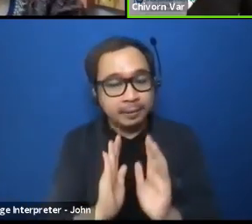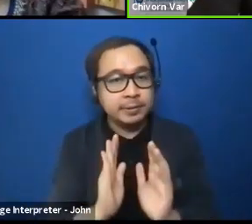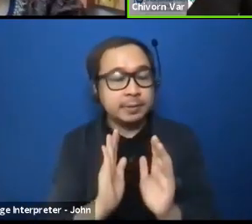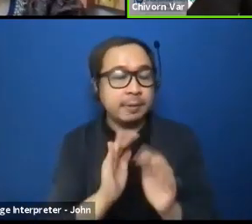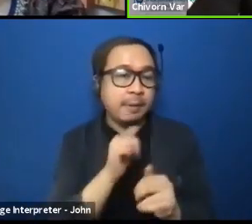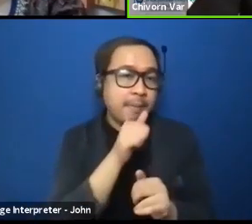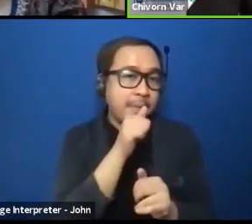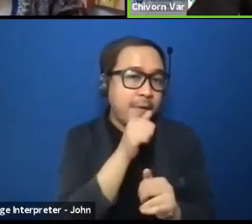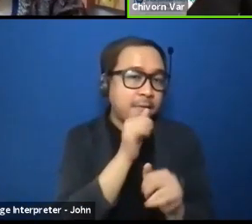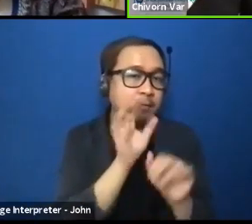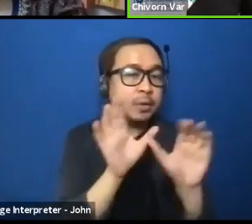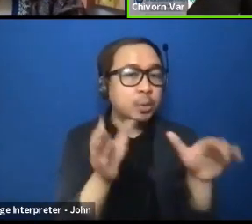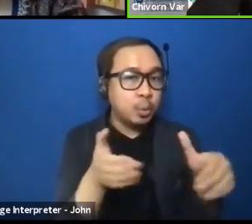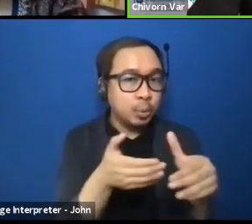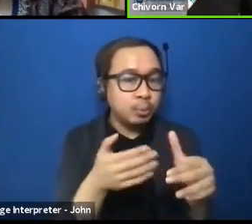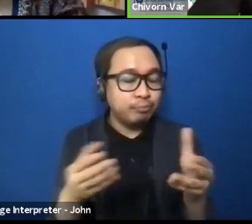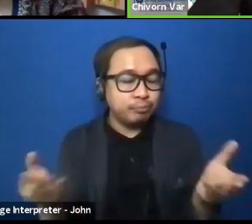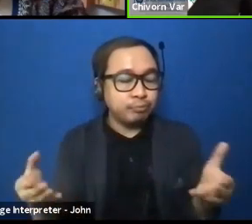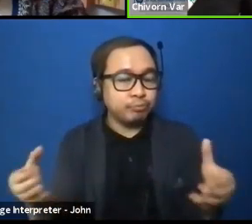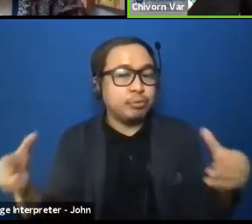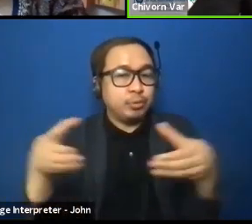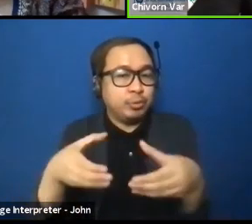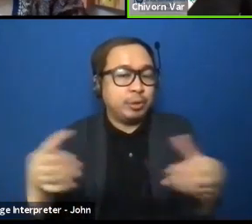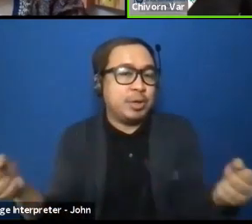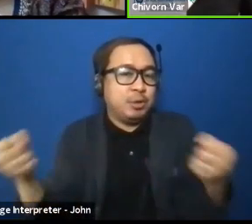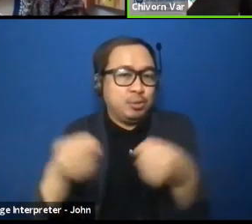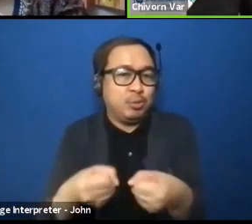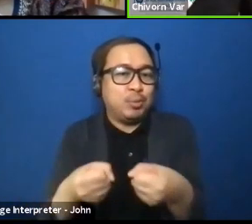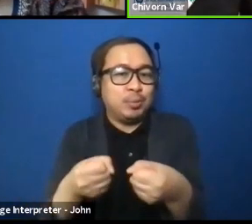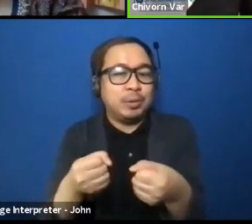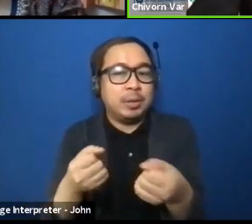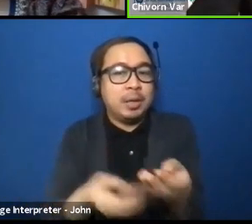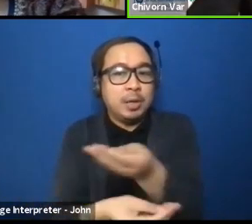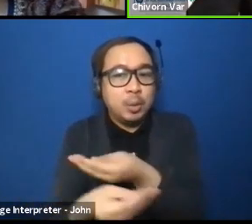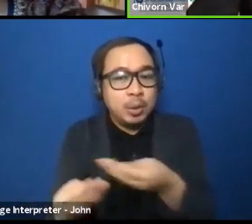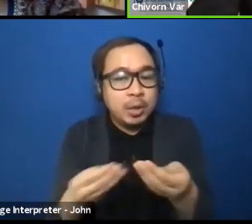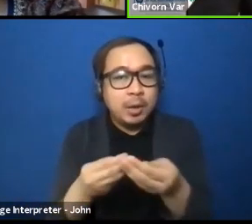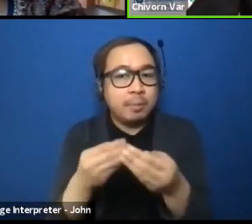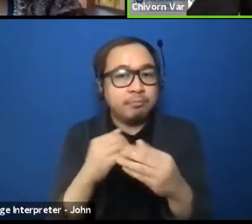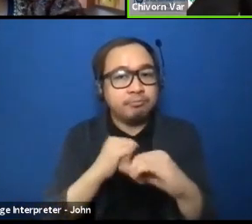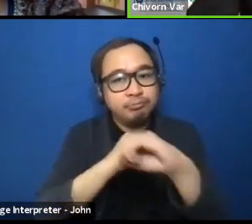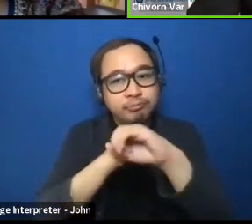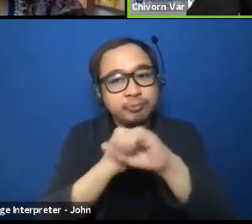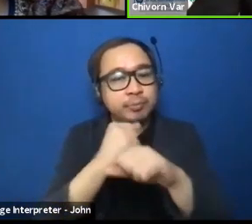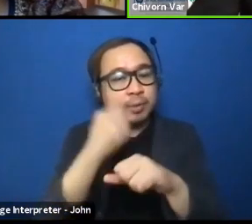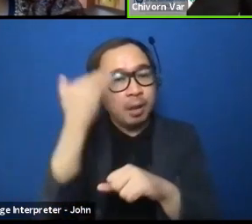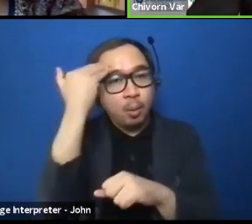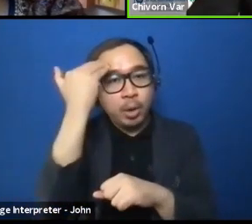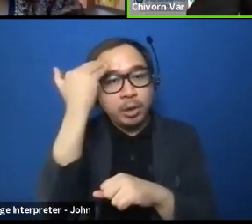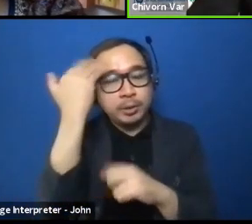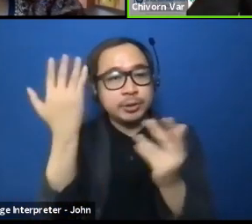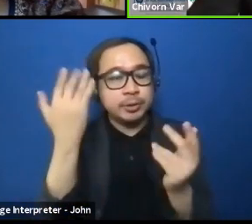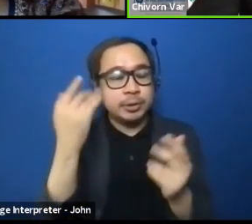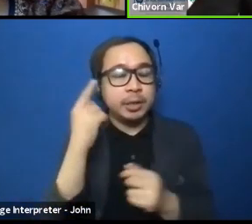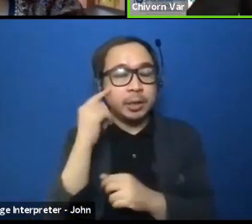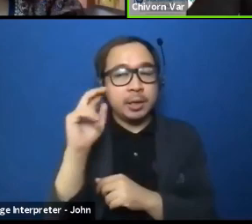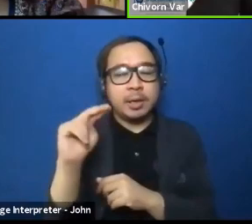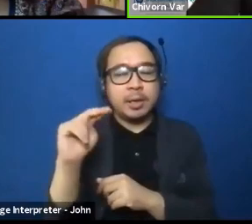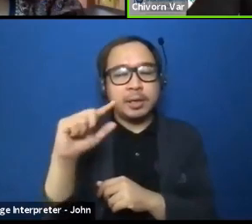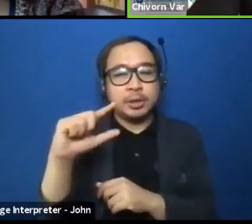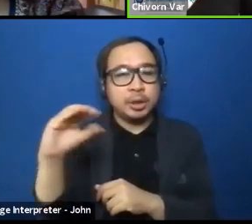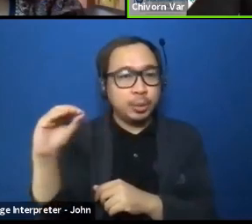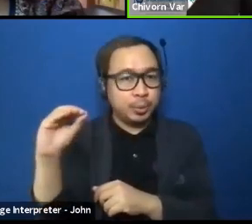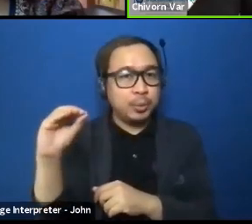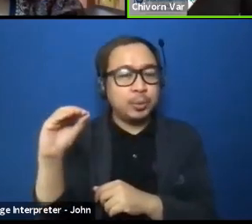sector, join together and raise this awareness. I think, you know, NGO service from